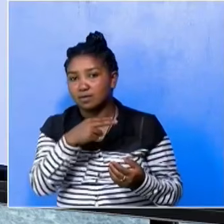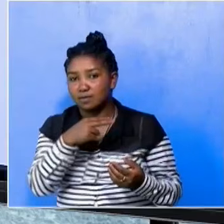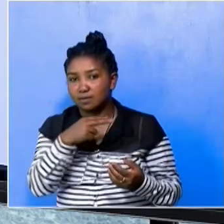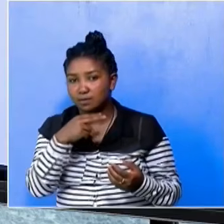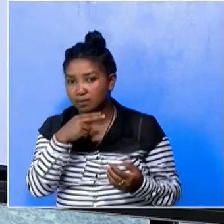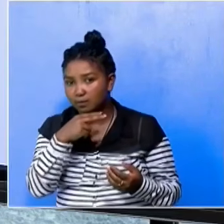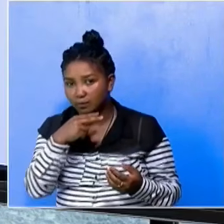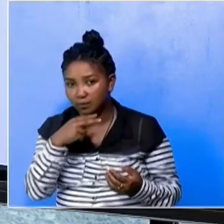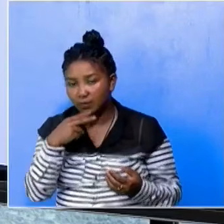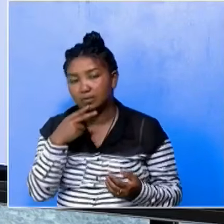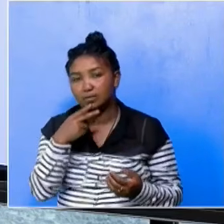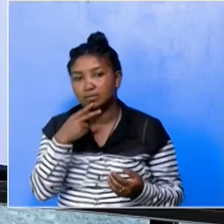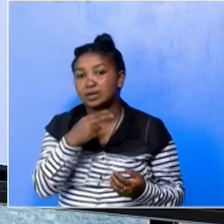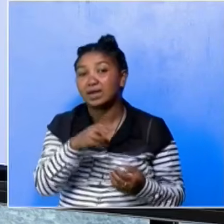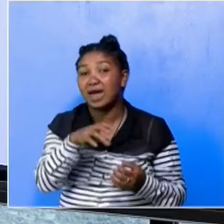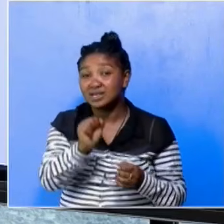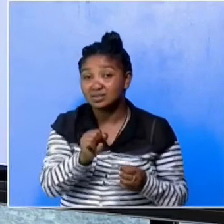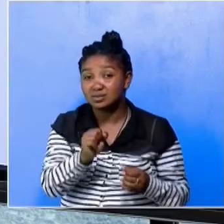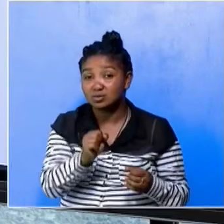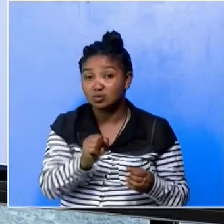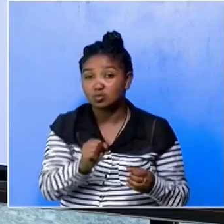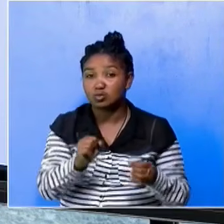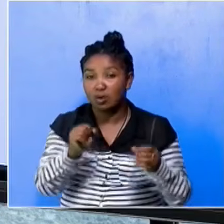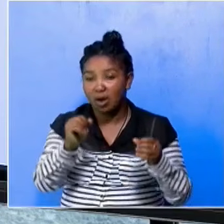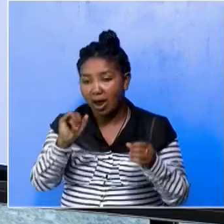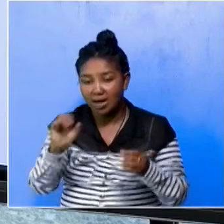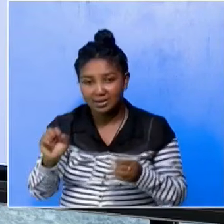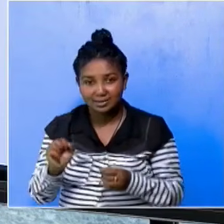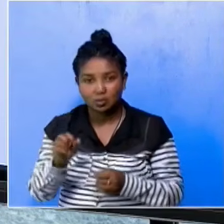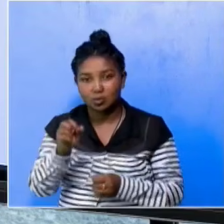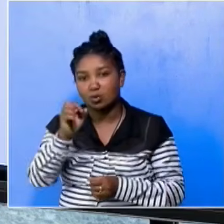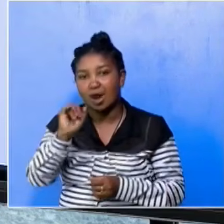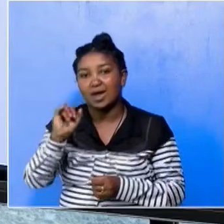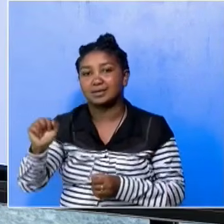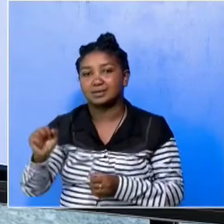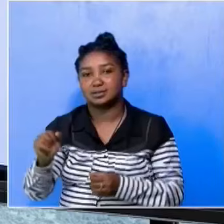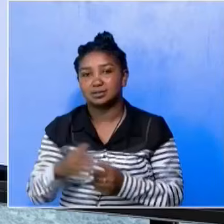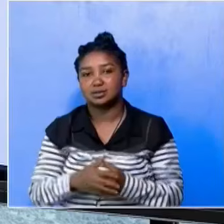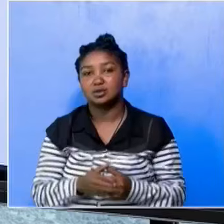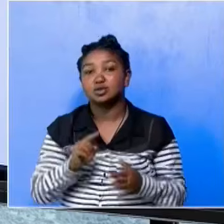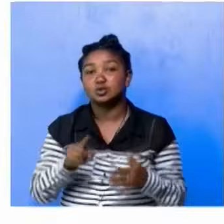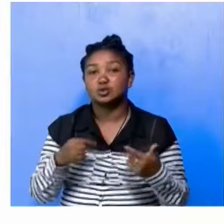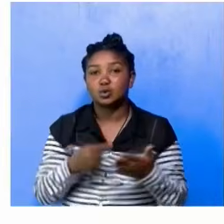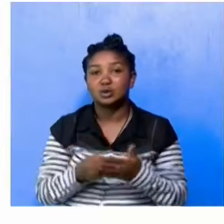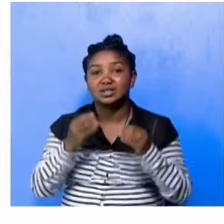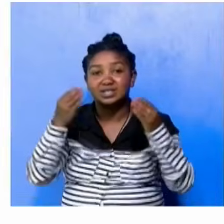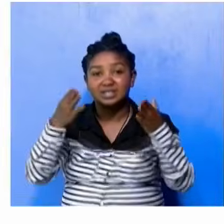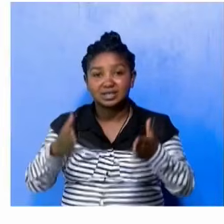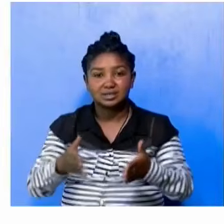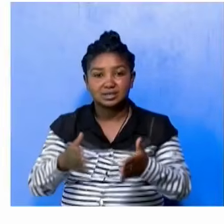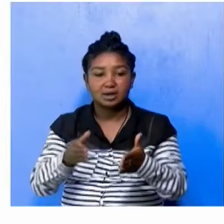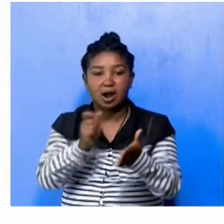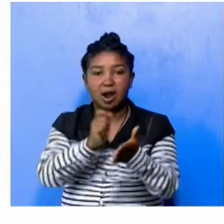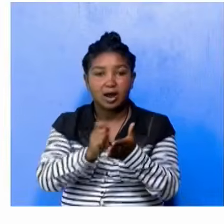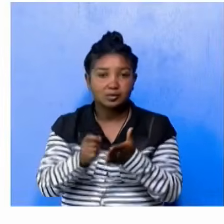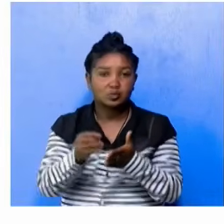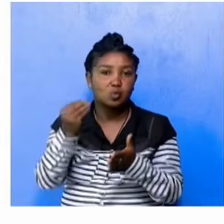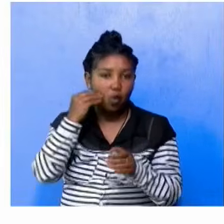base verb. Without S, without IS, without IES. So, teachers write homework.